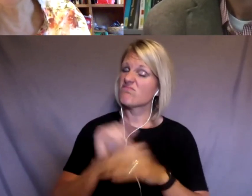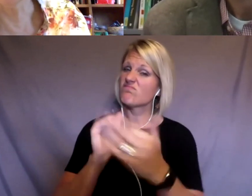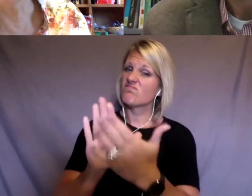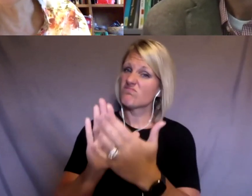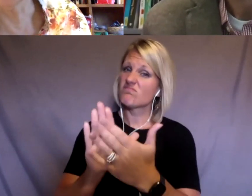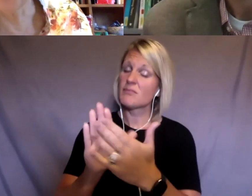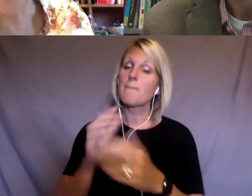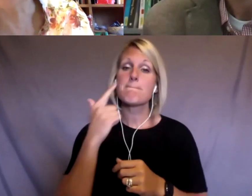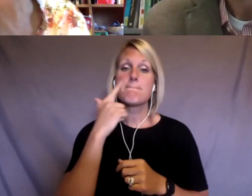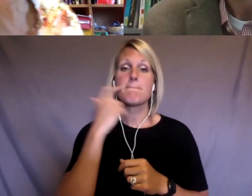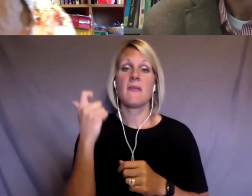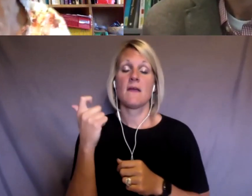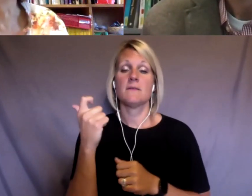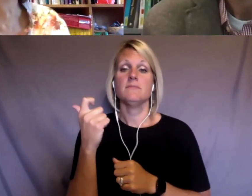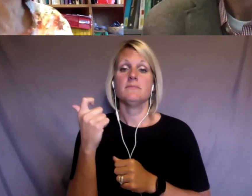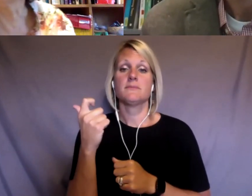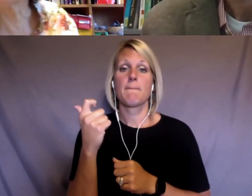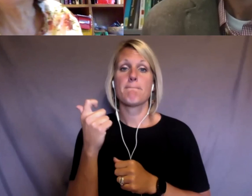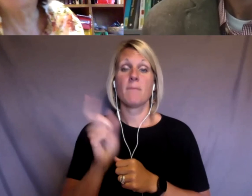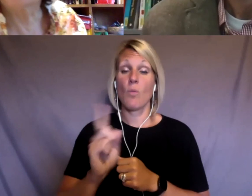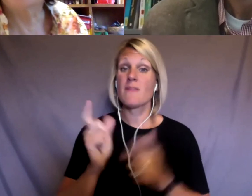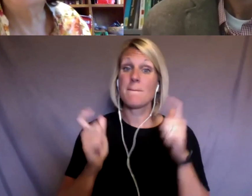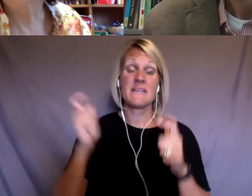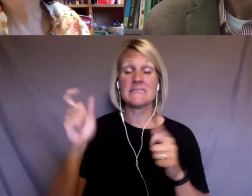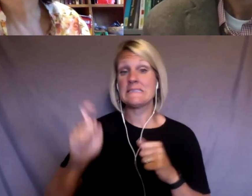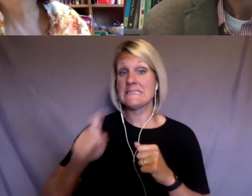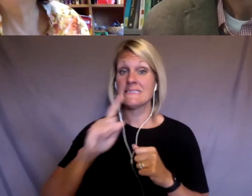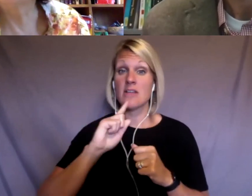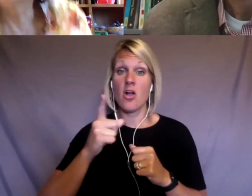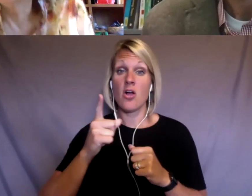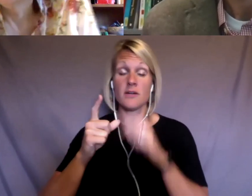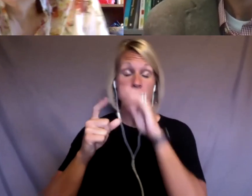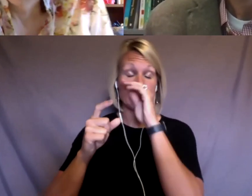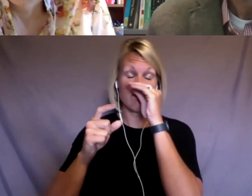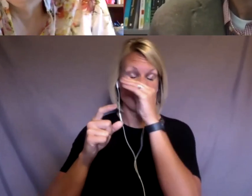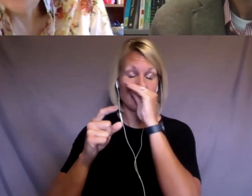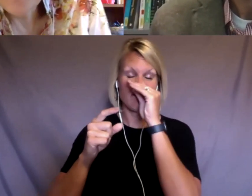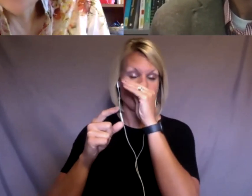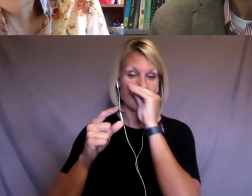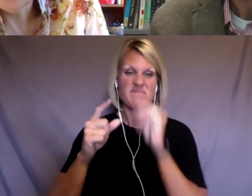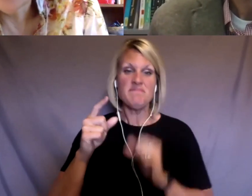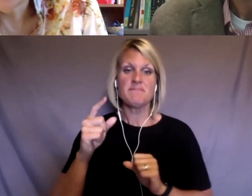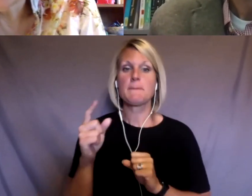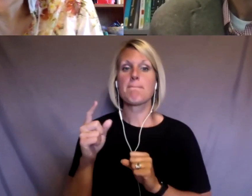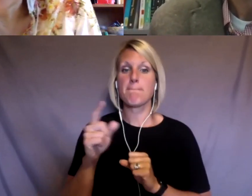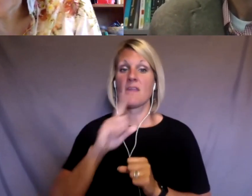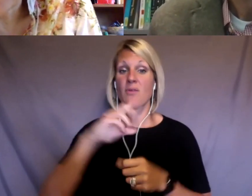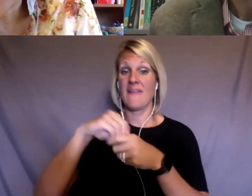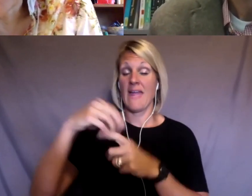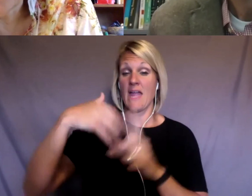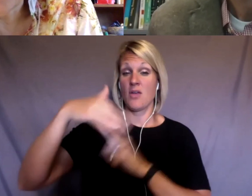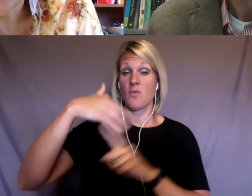because where the biggest needs are in the areas of the city that